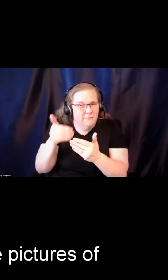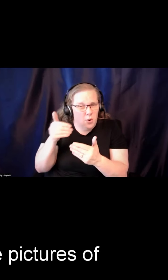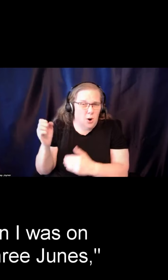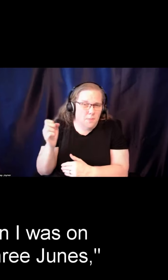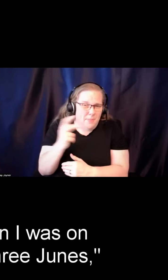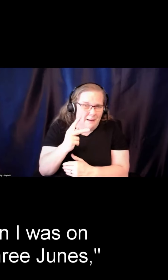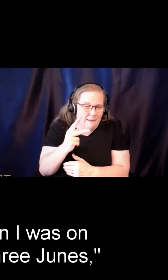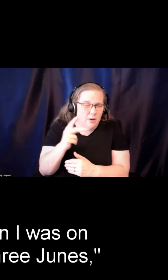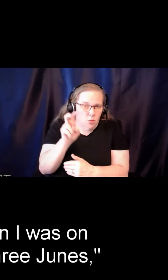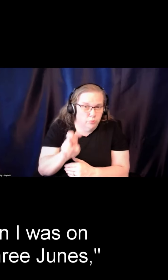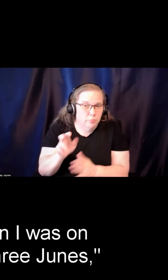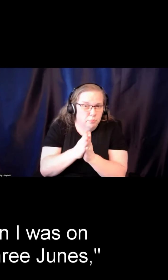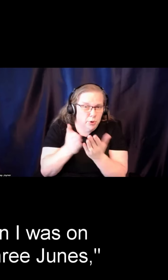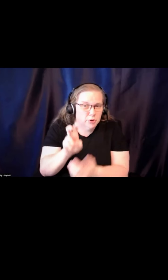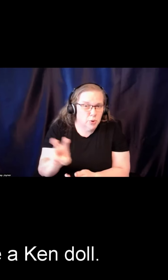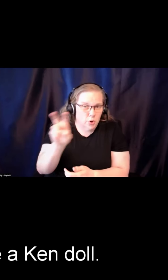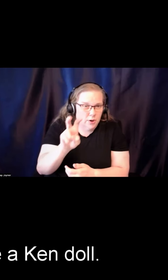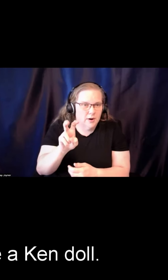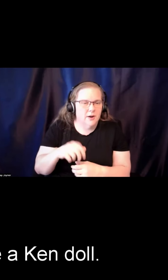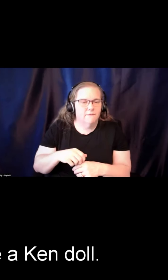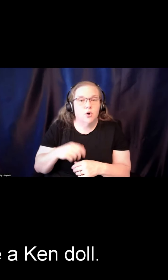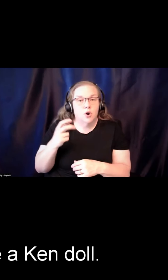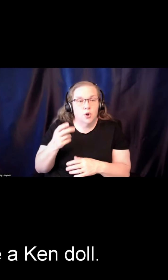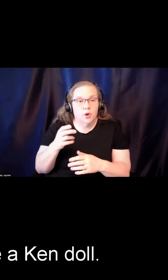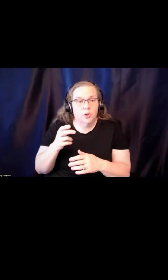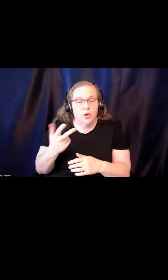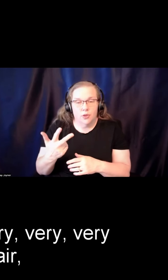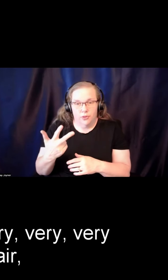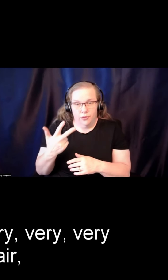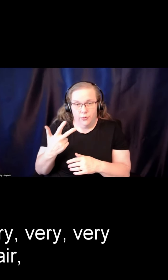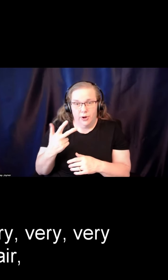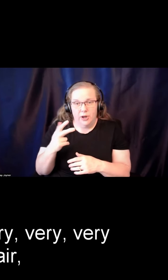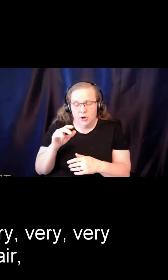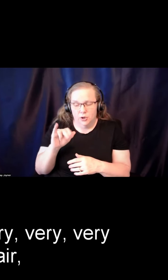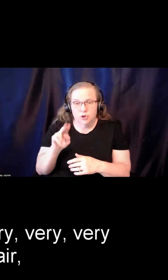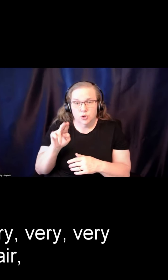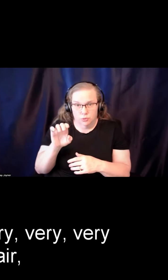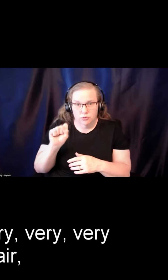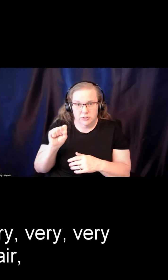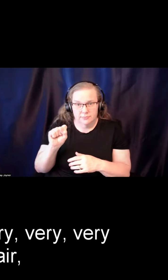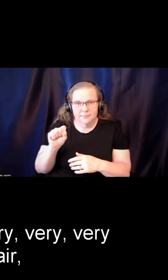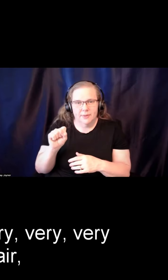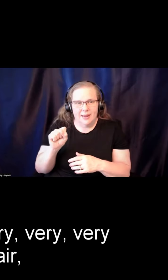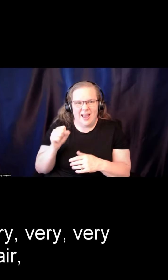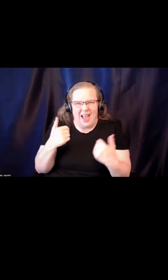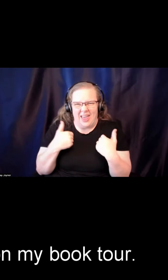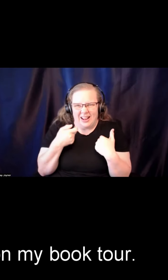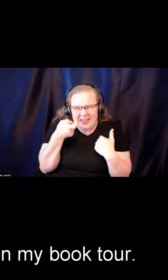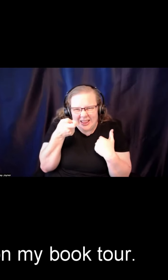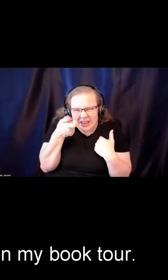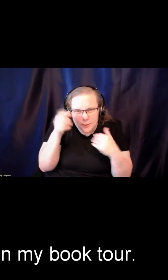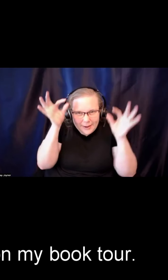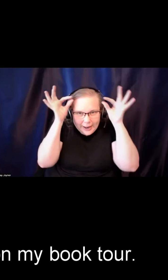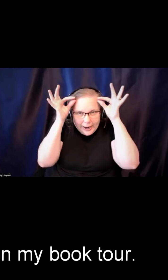look at the pictures of me from when I was on book tour for 3 Junes, I look kind of like a Ken doll. I have like this very, very, very short hair,